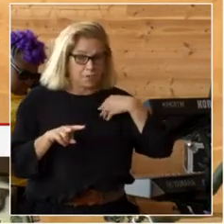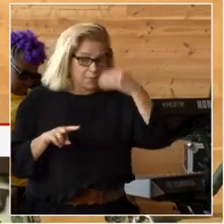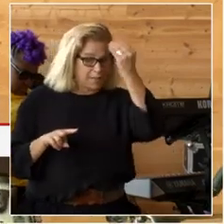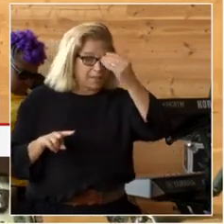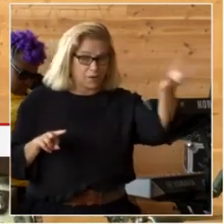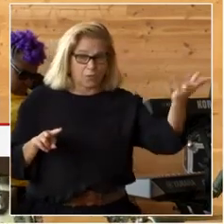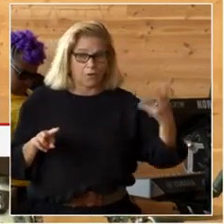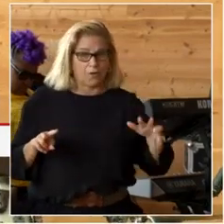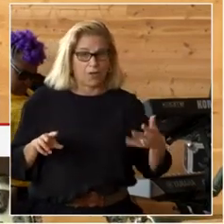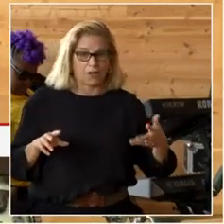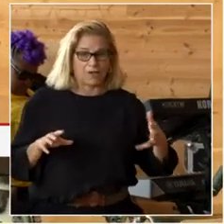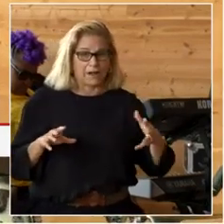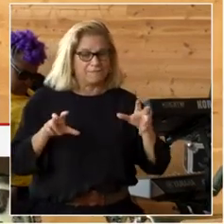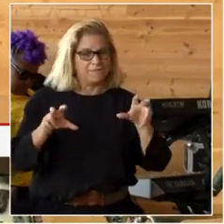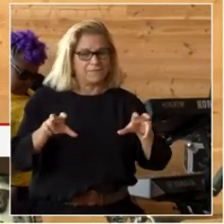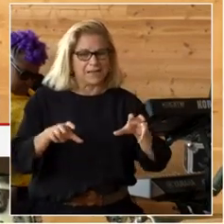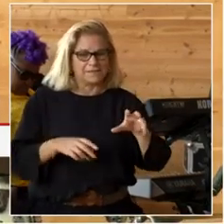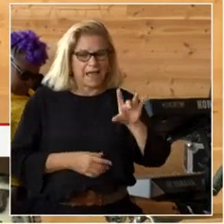already invested